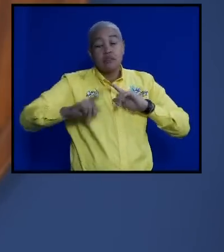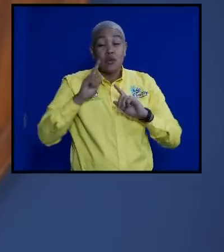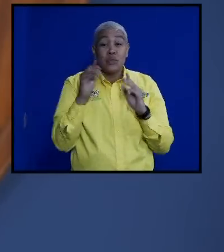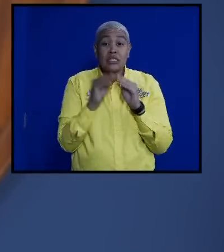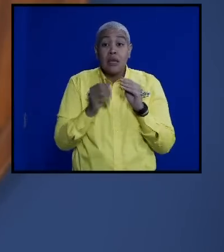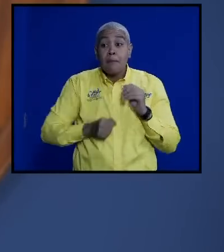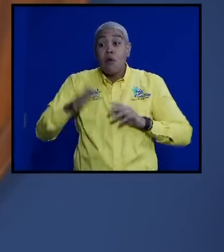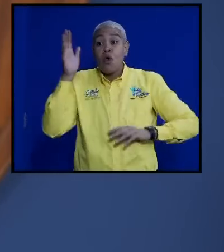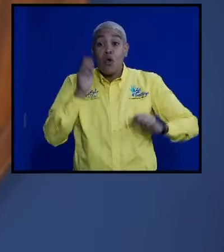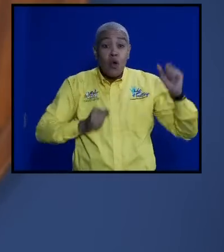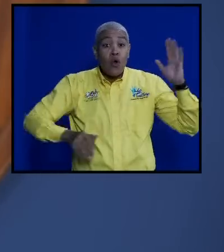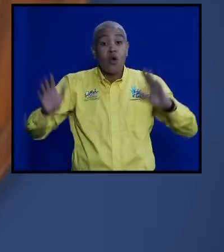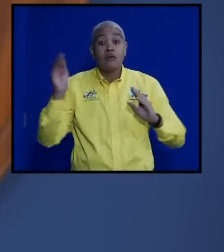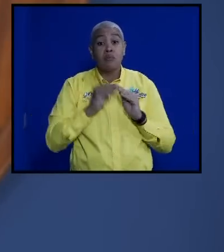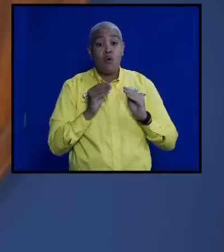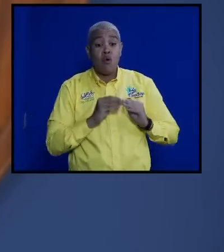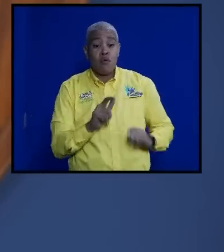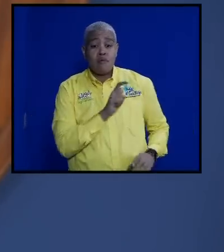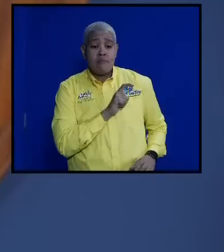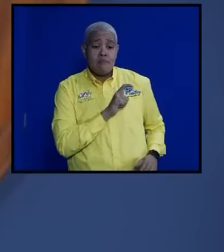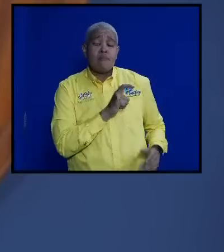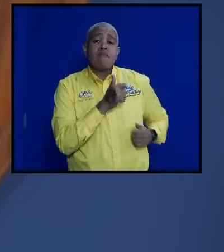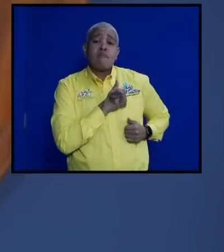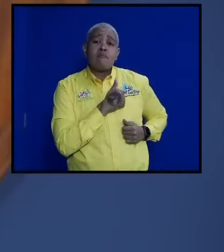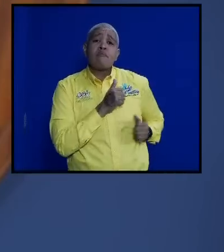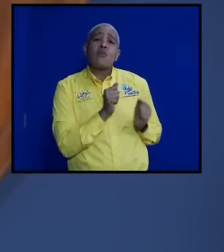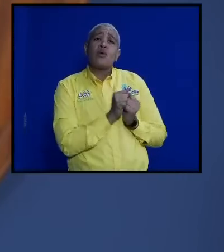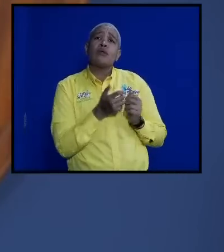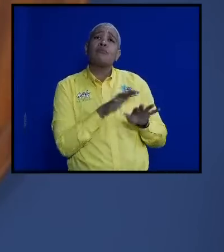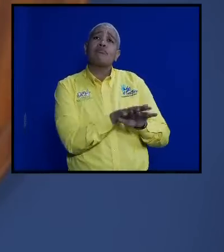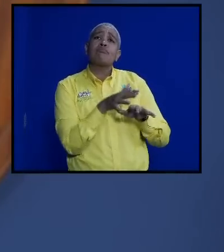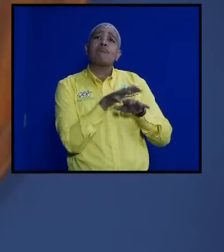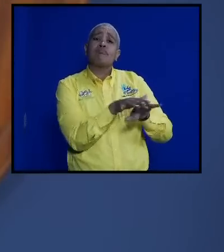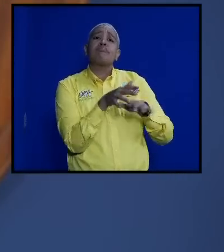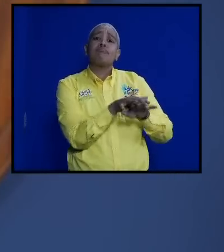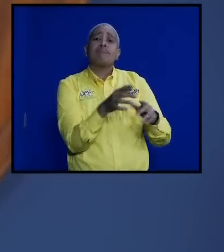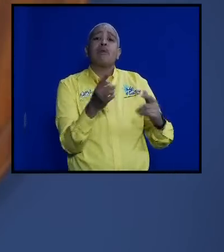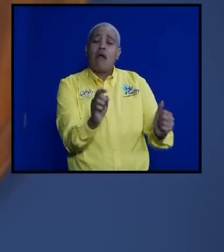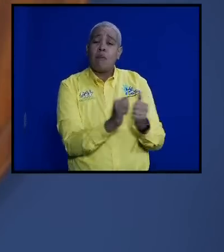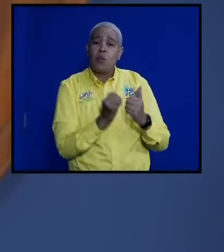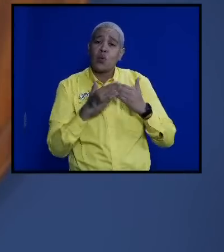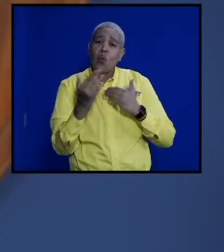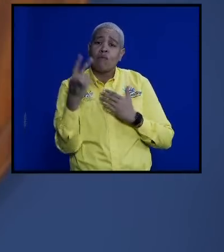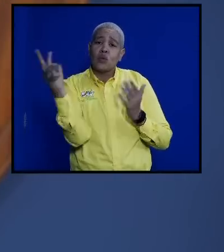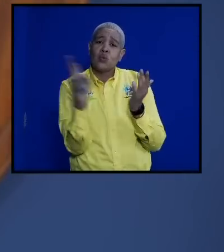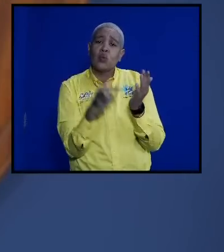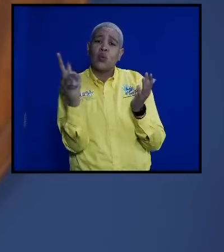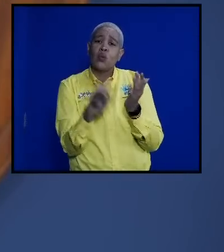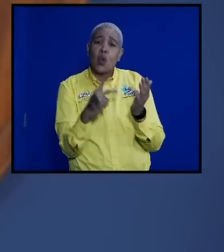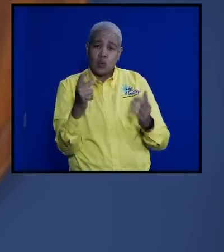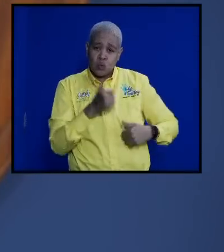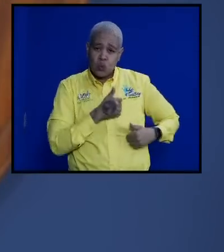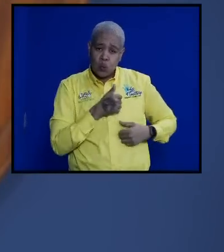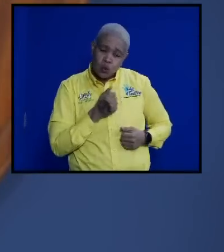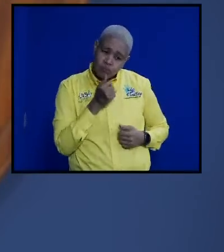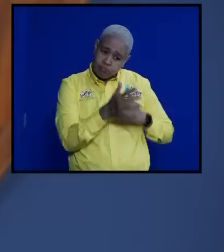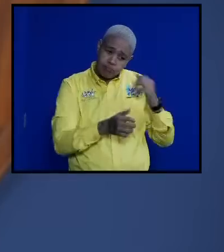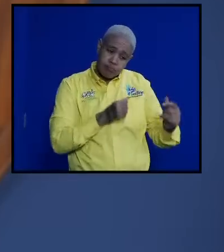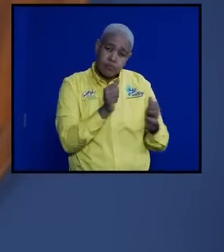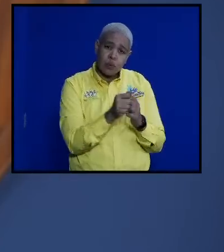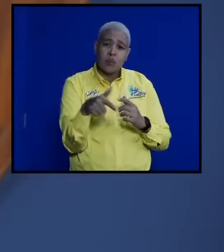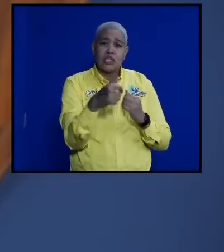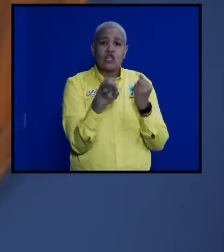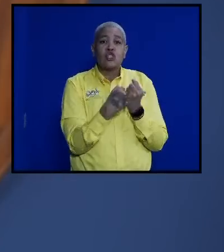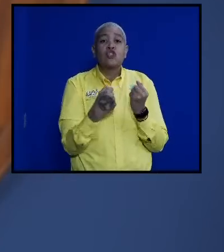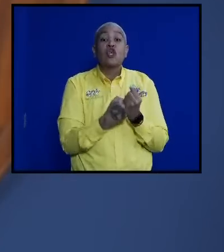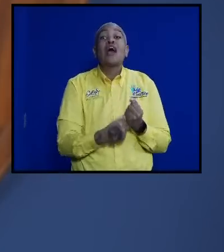deployments of the land forces in support of the Jamaica Constabulary Force, with over 2,000 deployments in support of this effort. The land is but